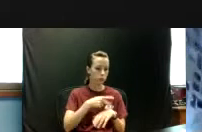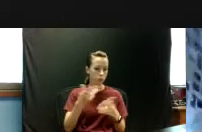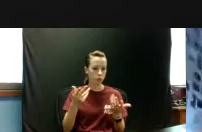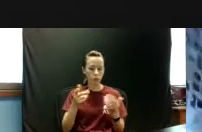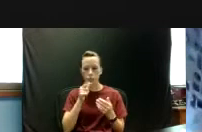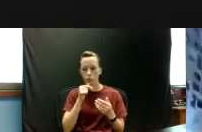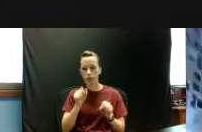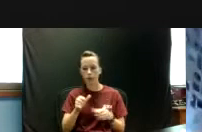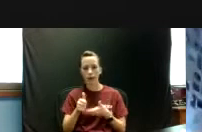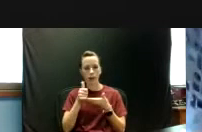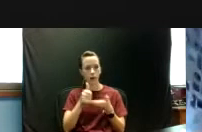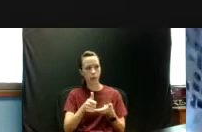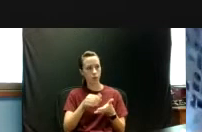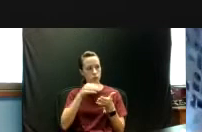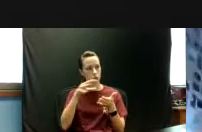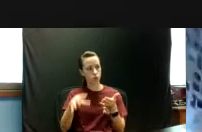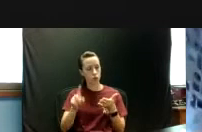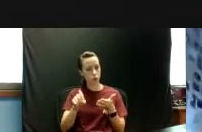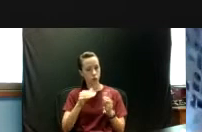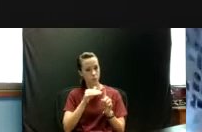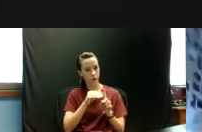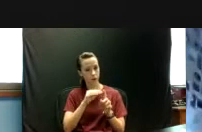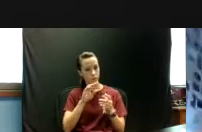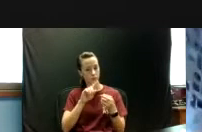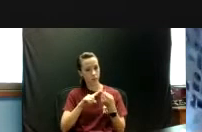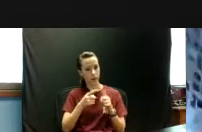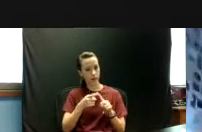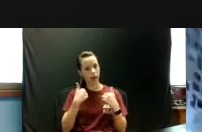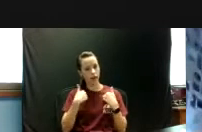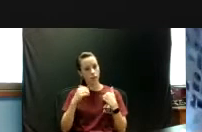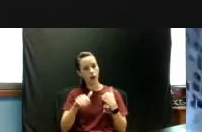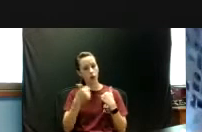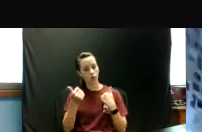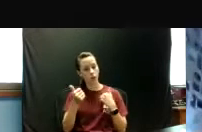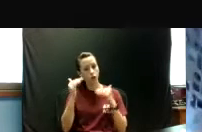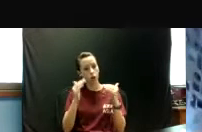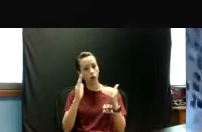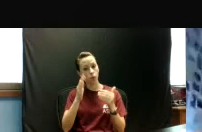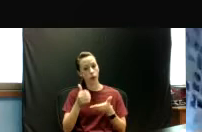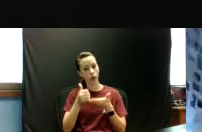should remind their friends that there are trustworthy adults that can help them when they're feeling down.